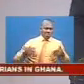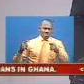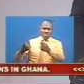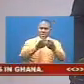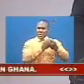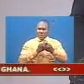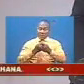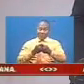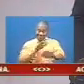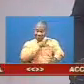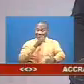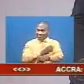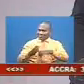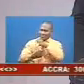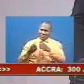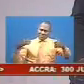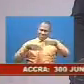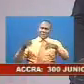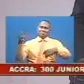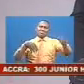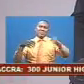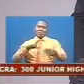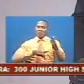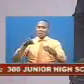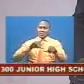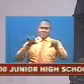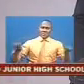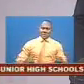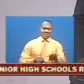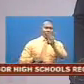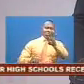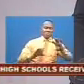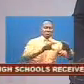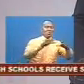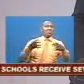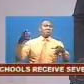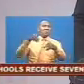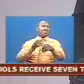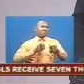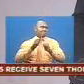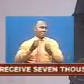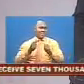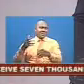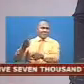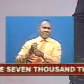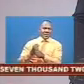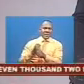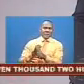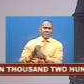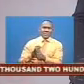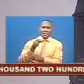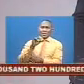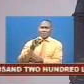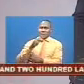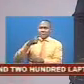channel their energies towards the development of the area. Four communities took part in the competition, which was won by Nanapa from